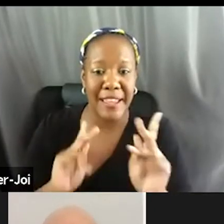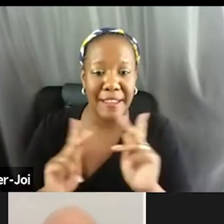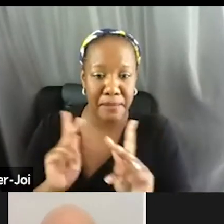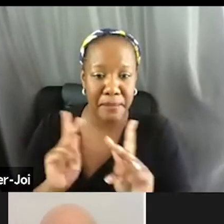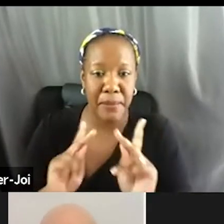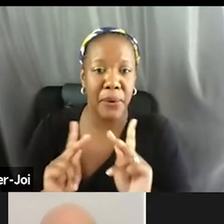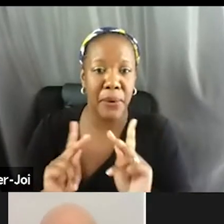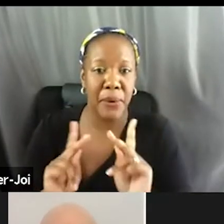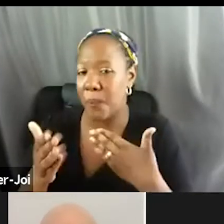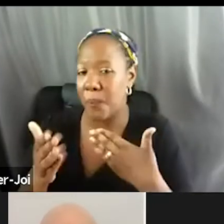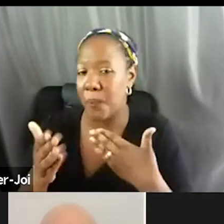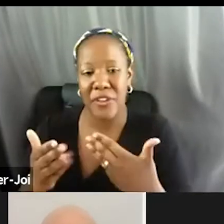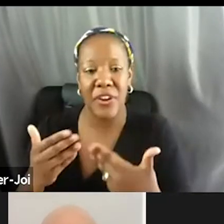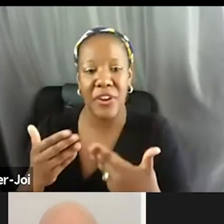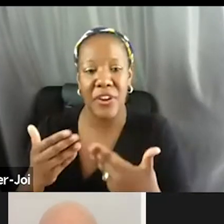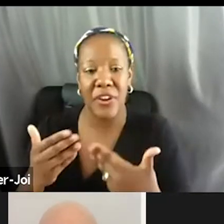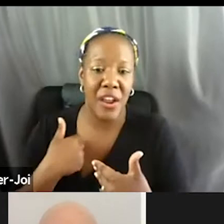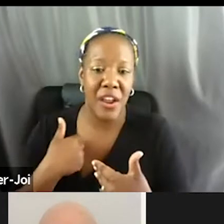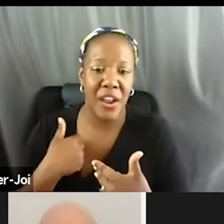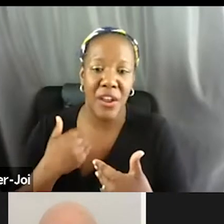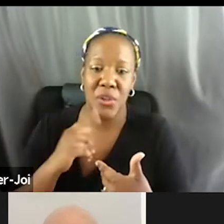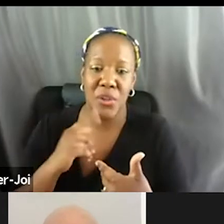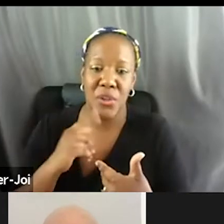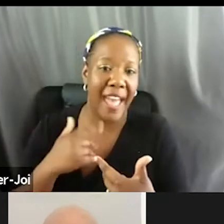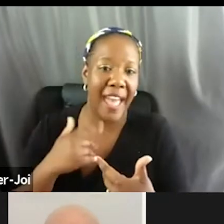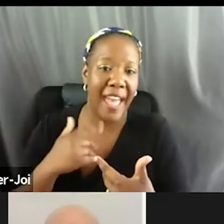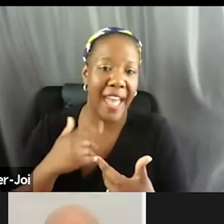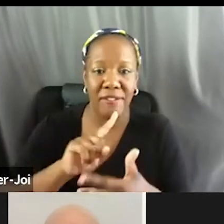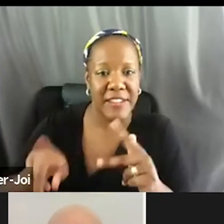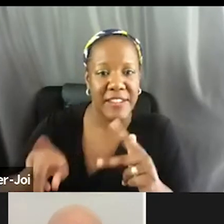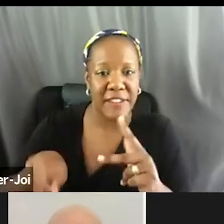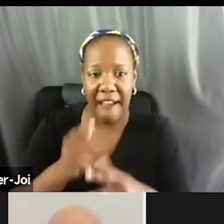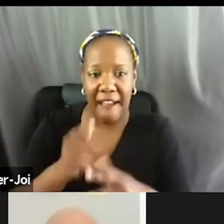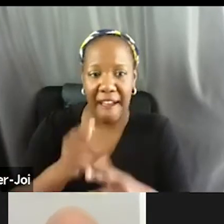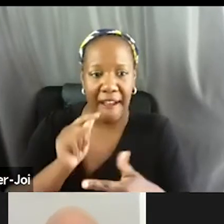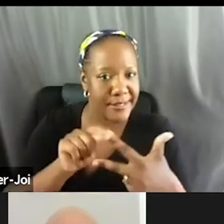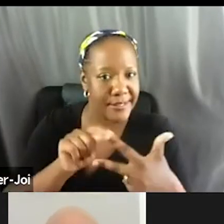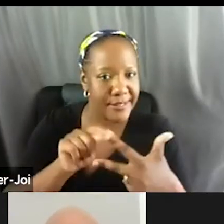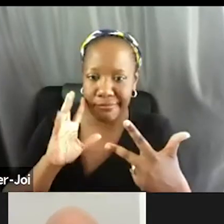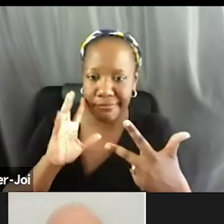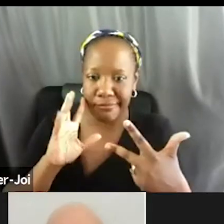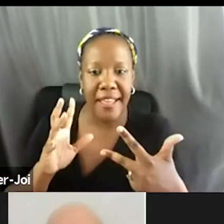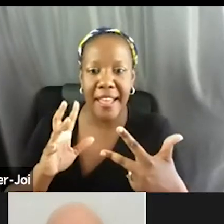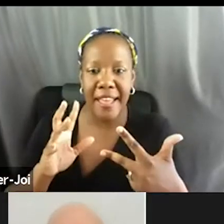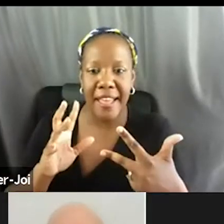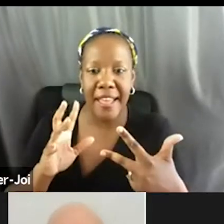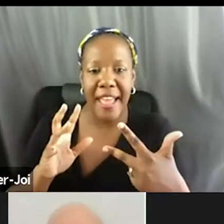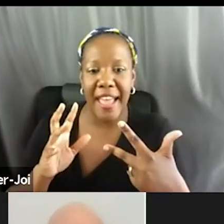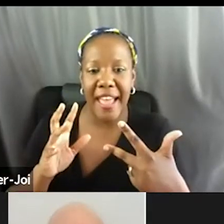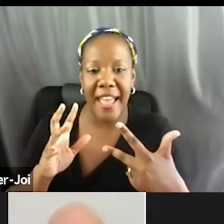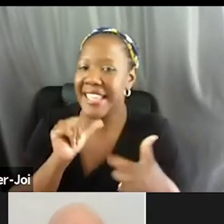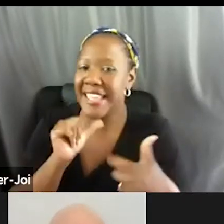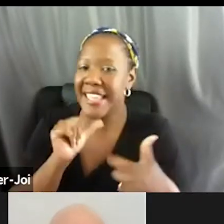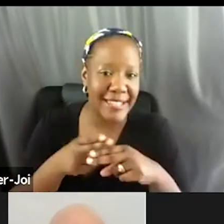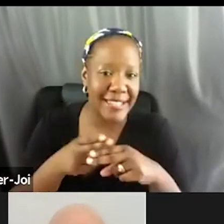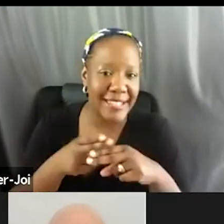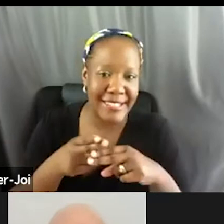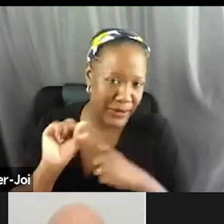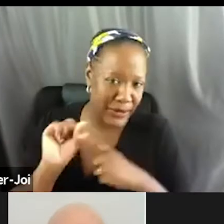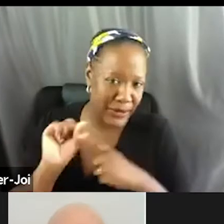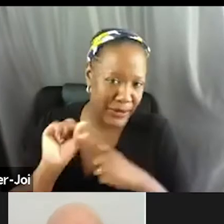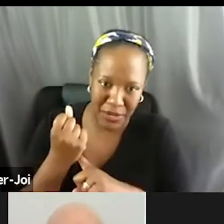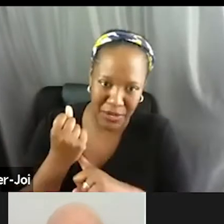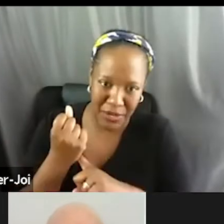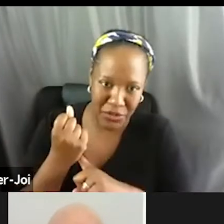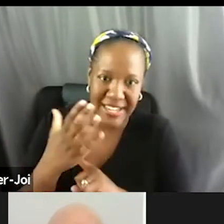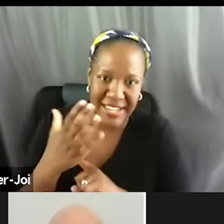whether you have areata, totalis, universalis, it's not a temporary situation, and